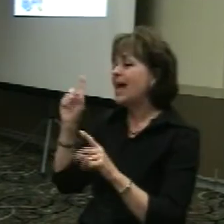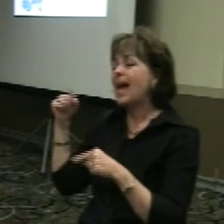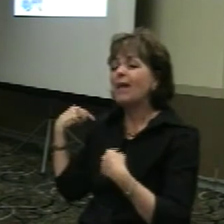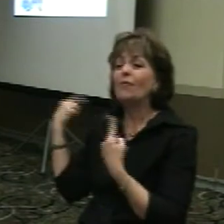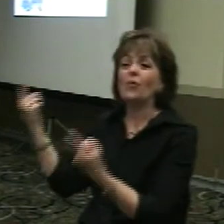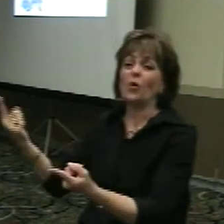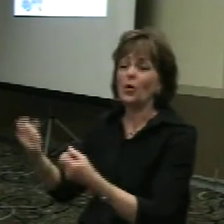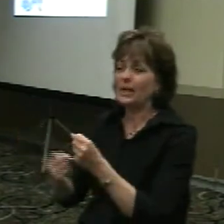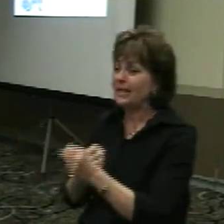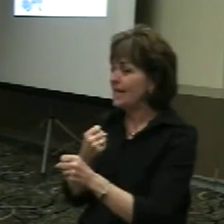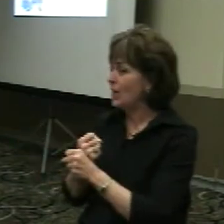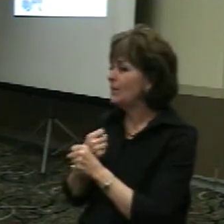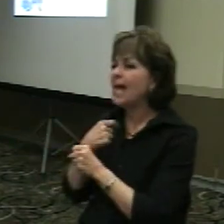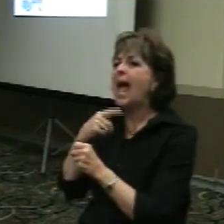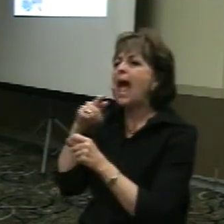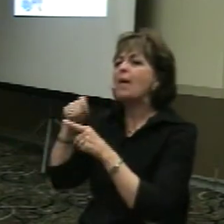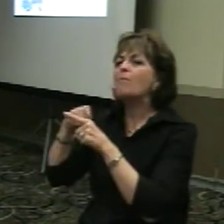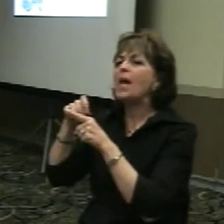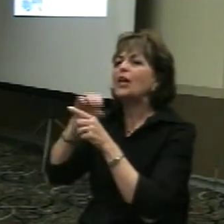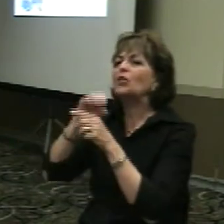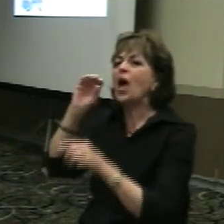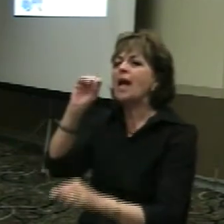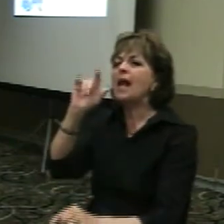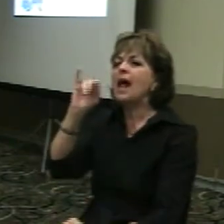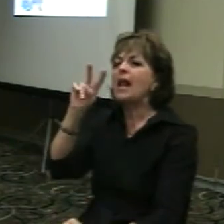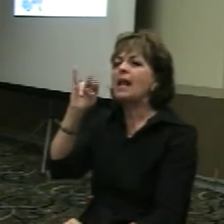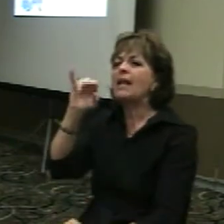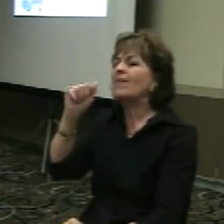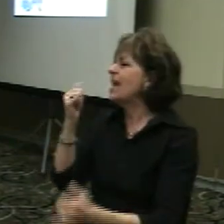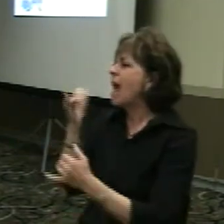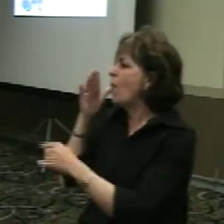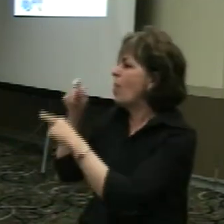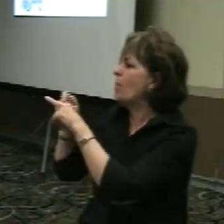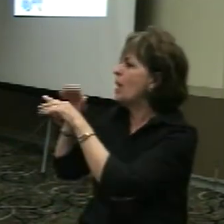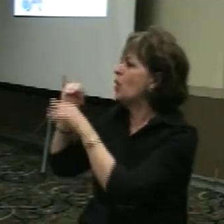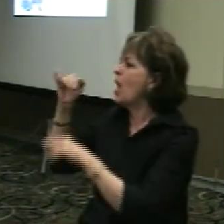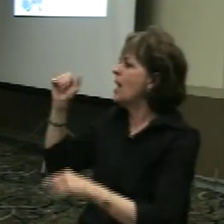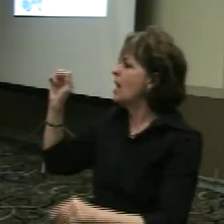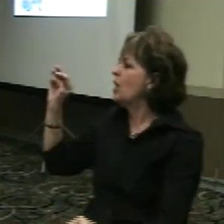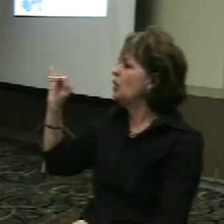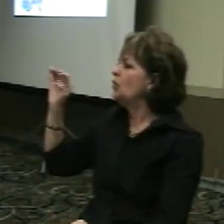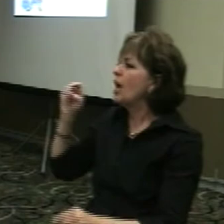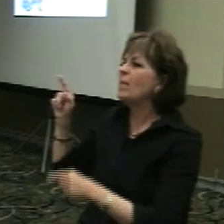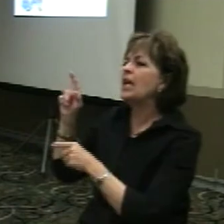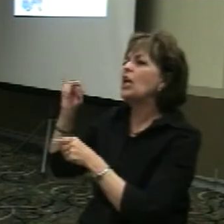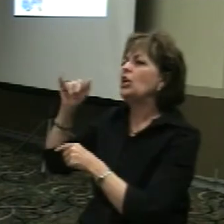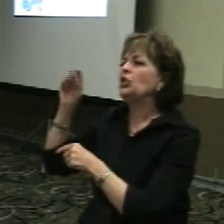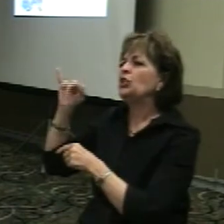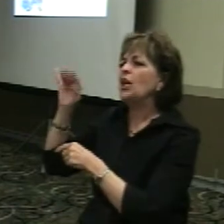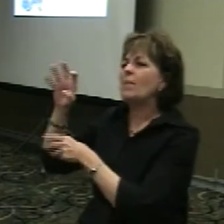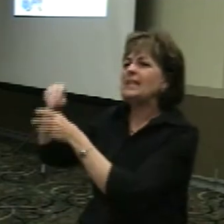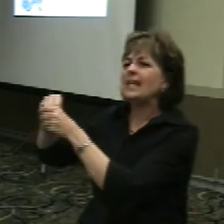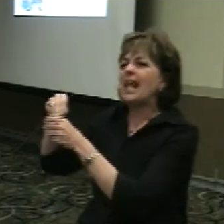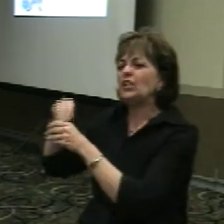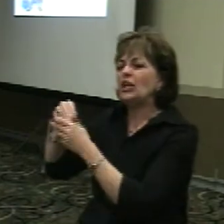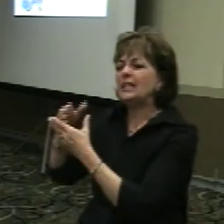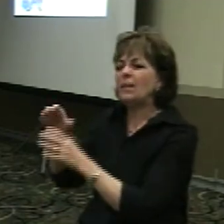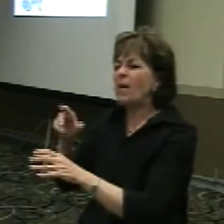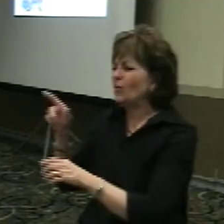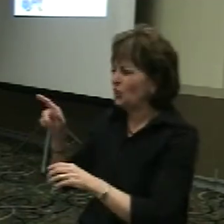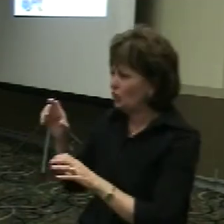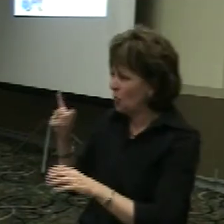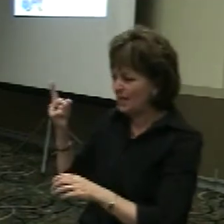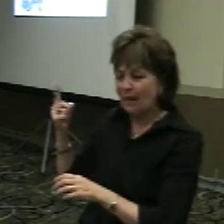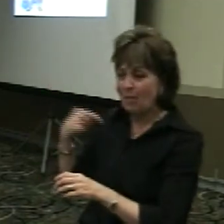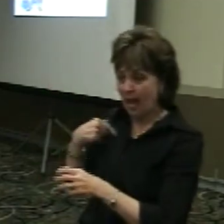years. Okay? I picked on Olivia, so we'll pick on Jamie here. Jamie is engaged in some behavior that either she's not doing